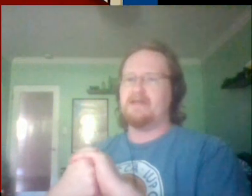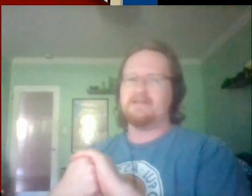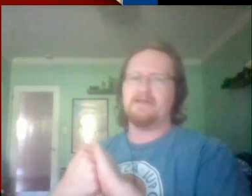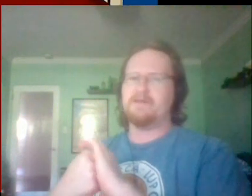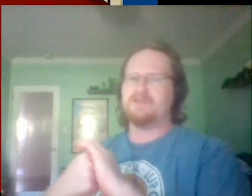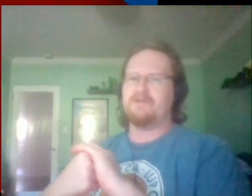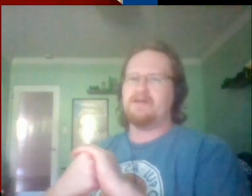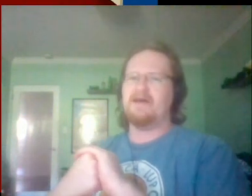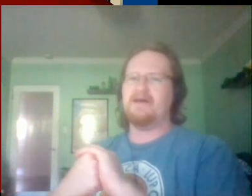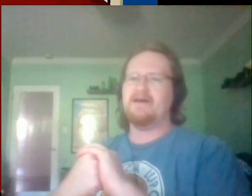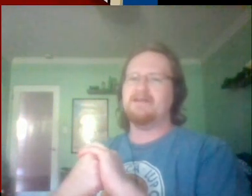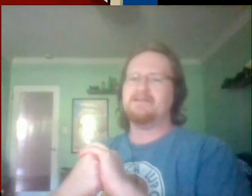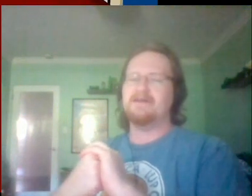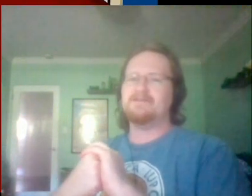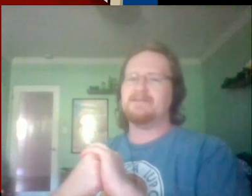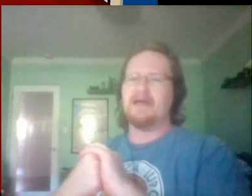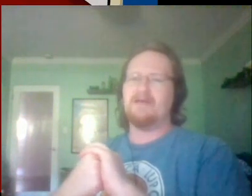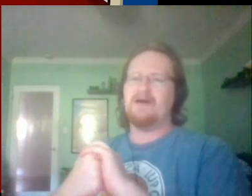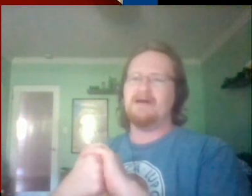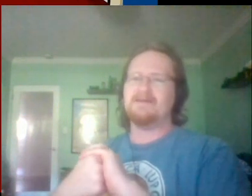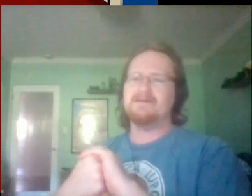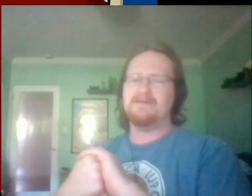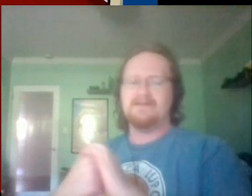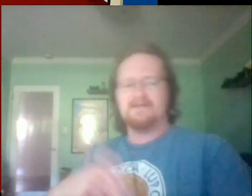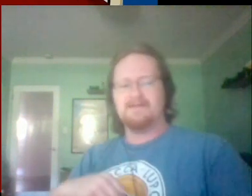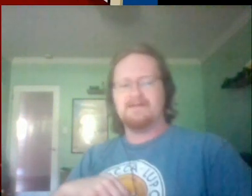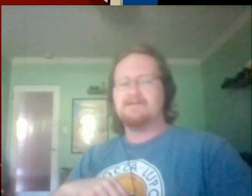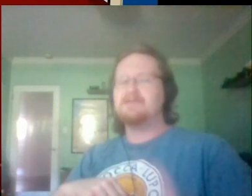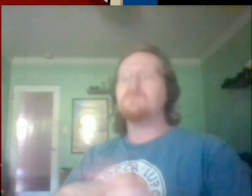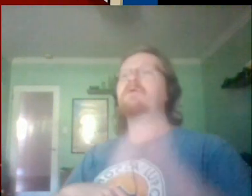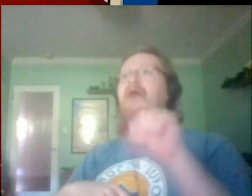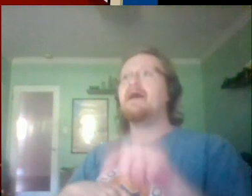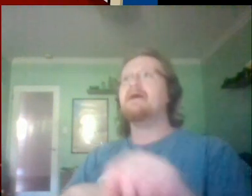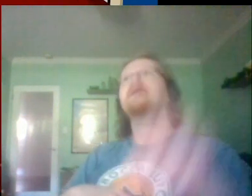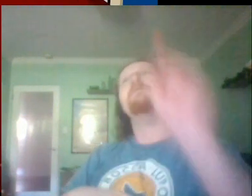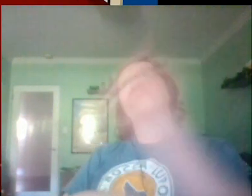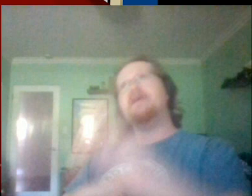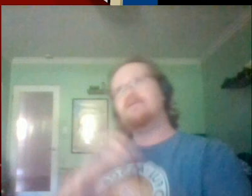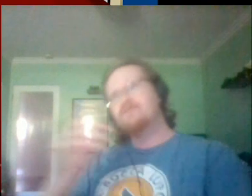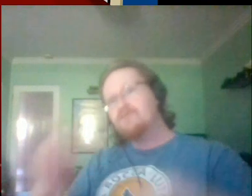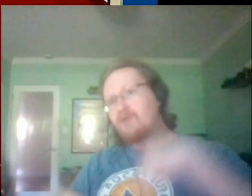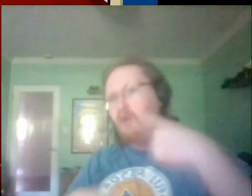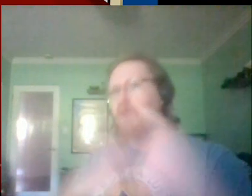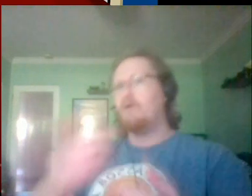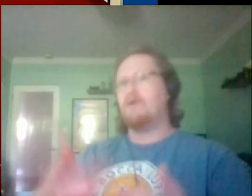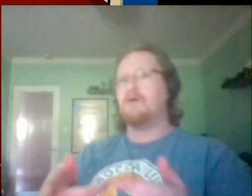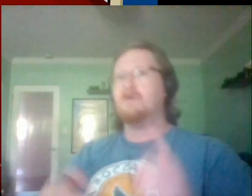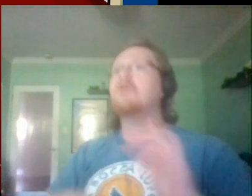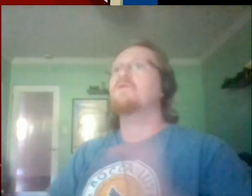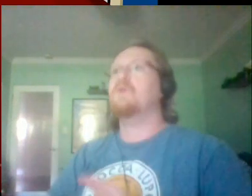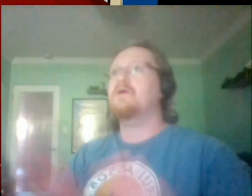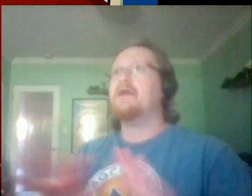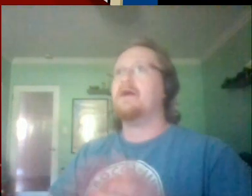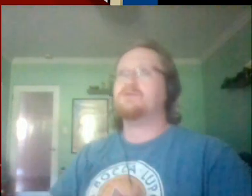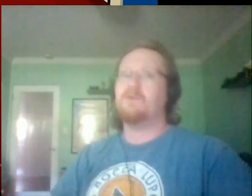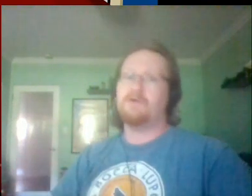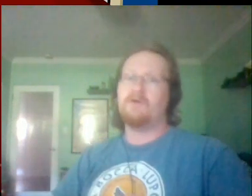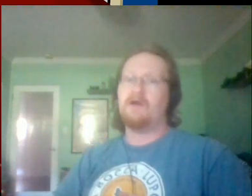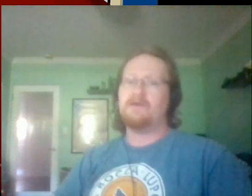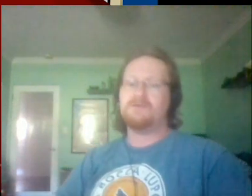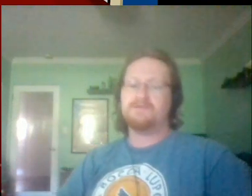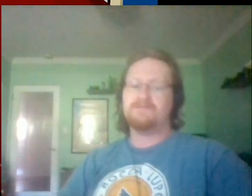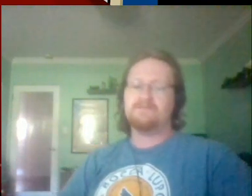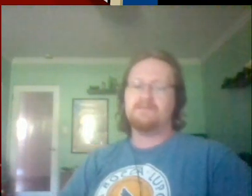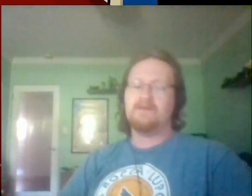it's ITS Skylwag This is what we had before Weird Al's Word